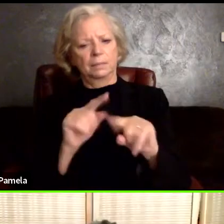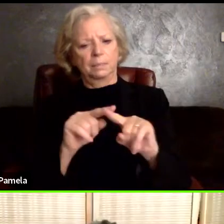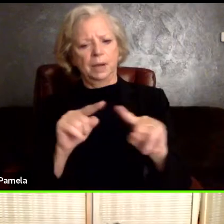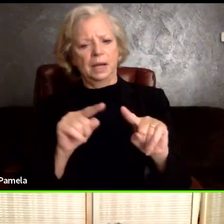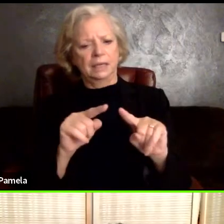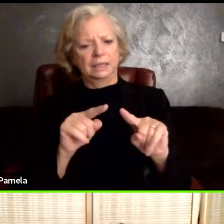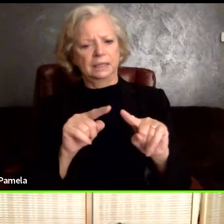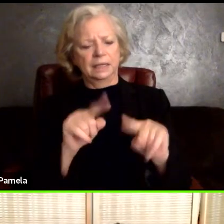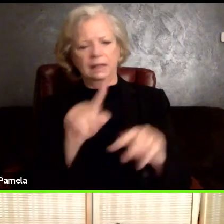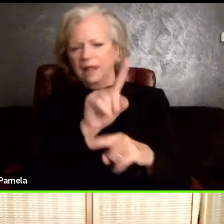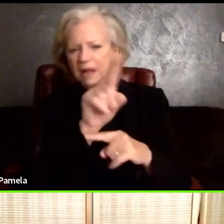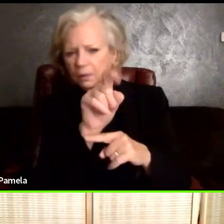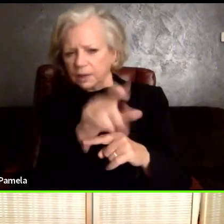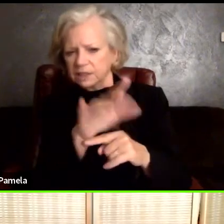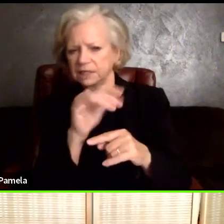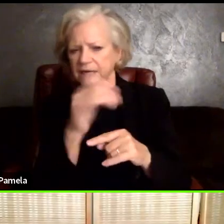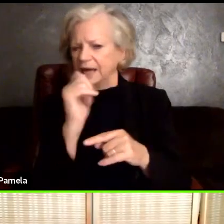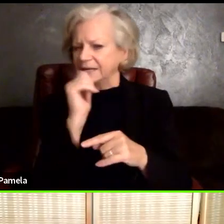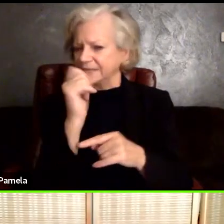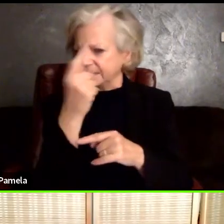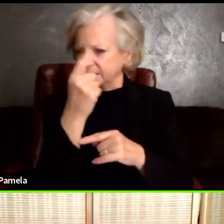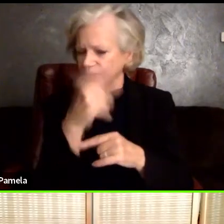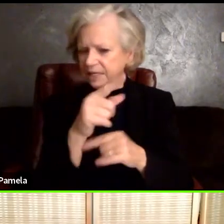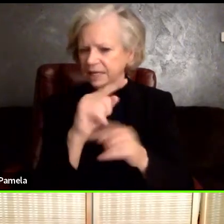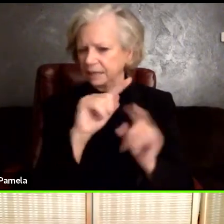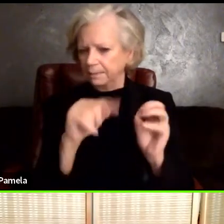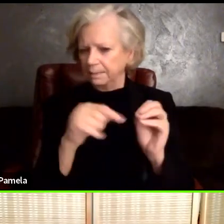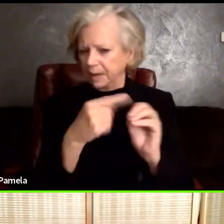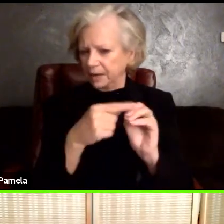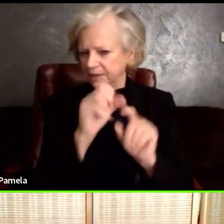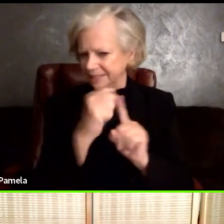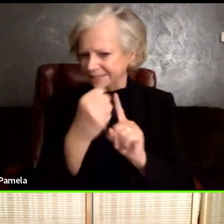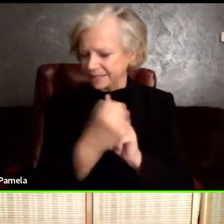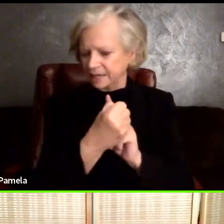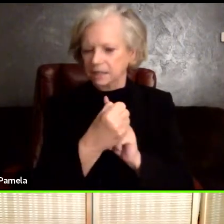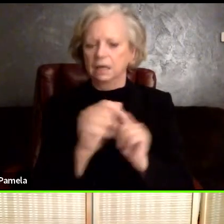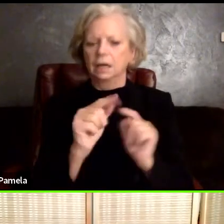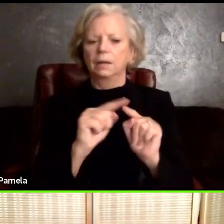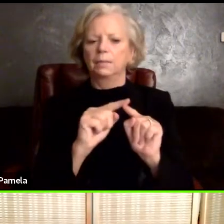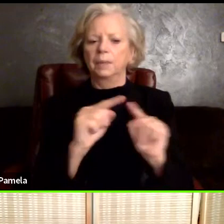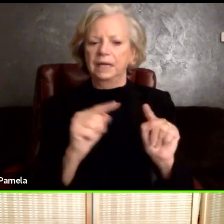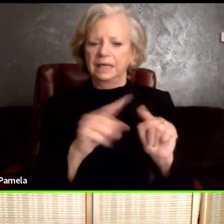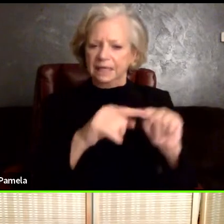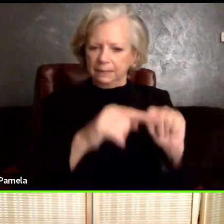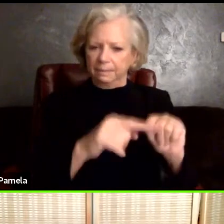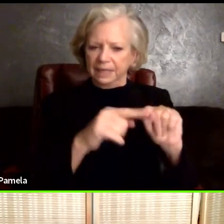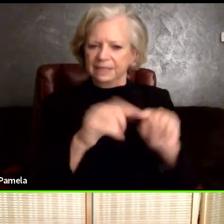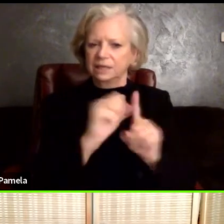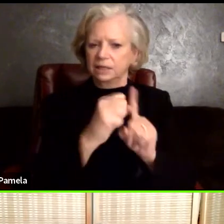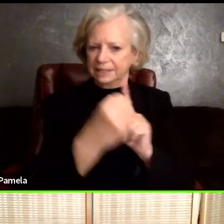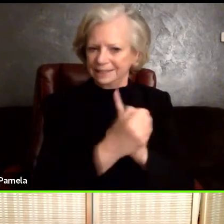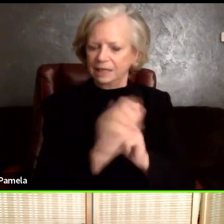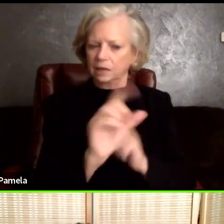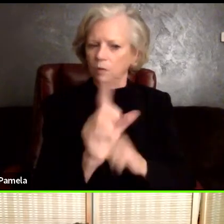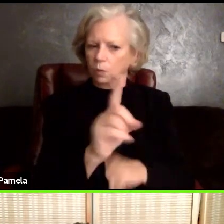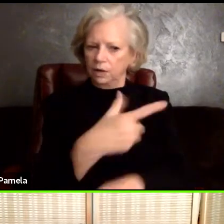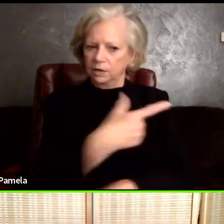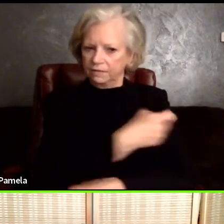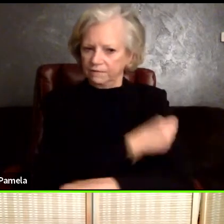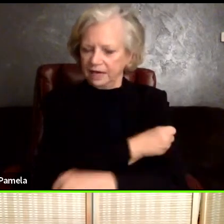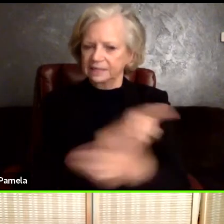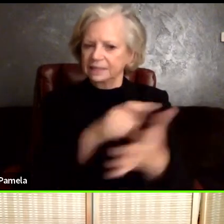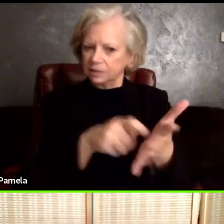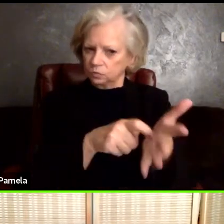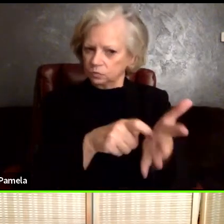they're referring to, but Nick, do you want to start off by, it really does depend on the setting where the vaccine is being